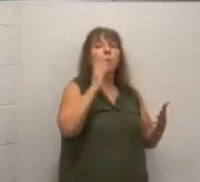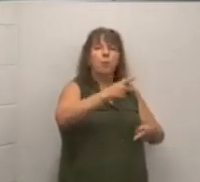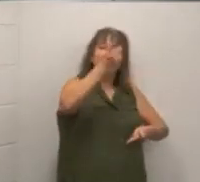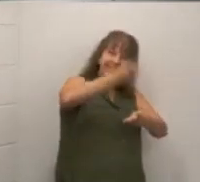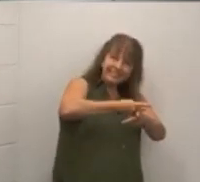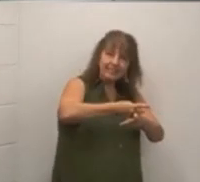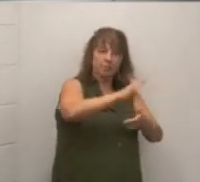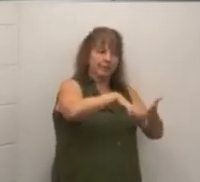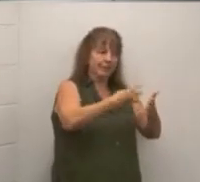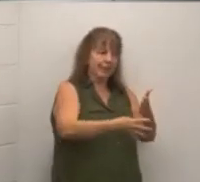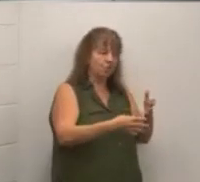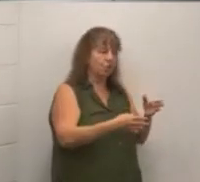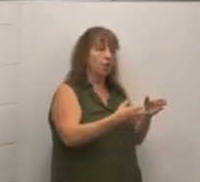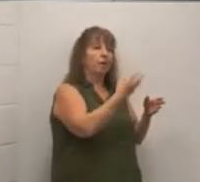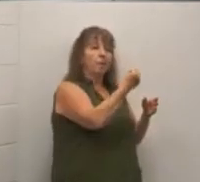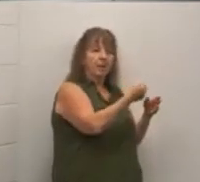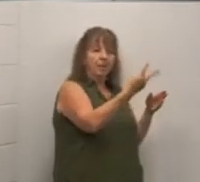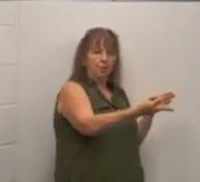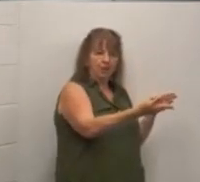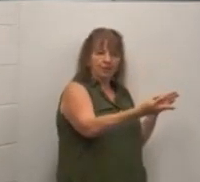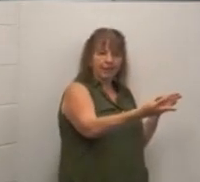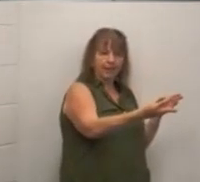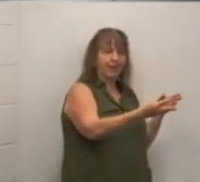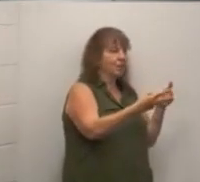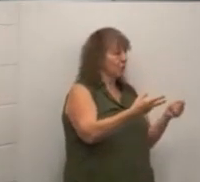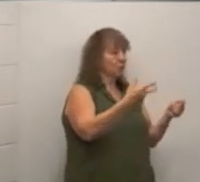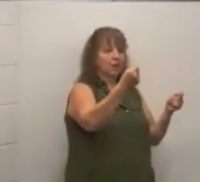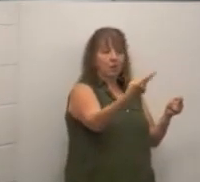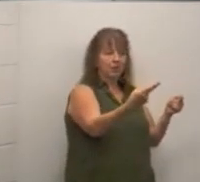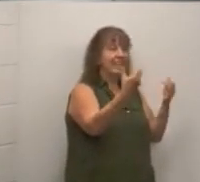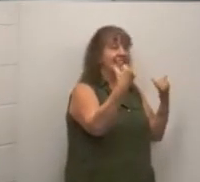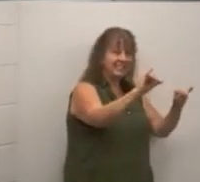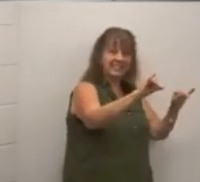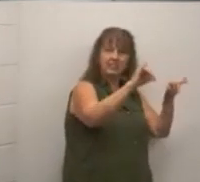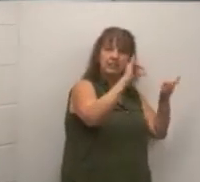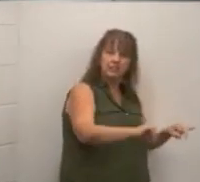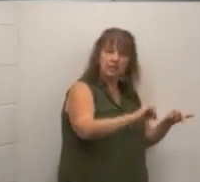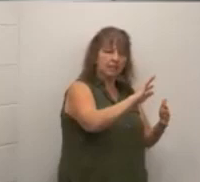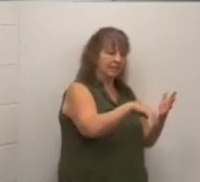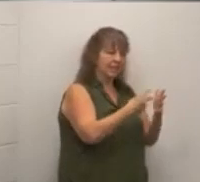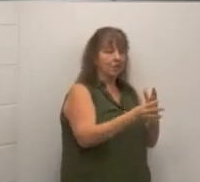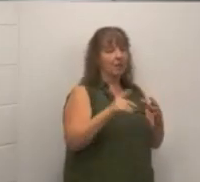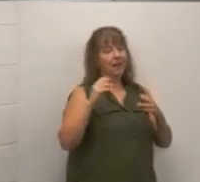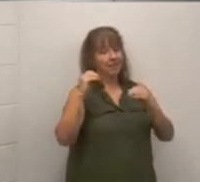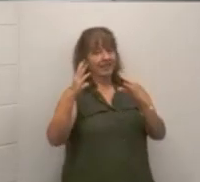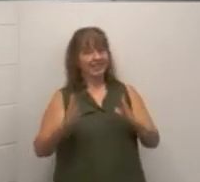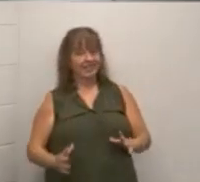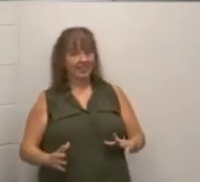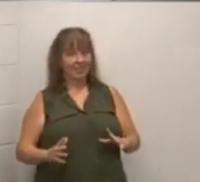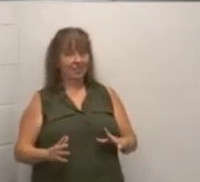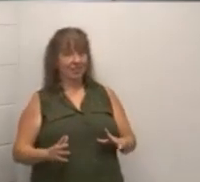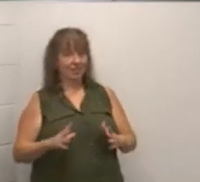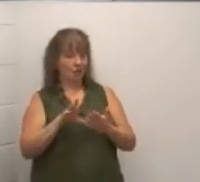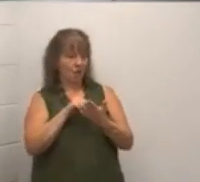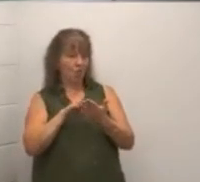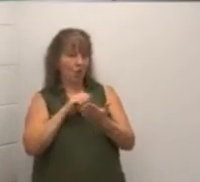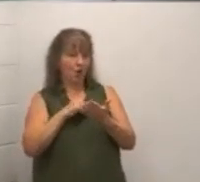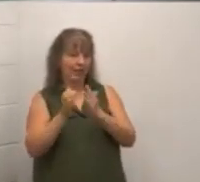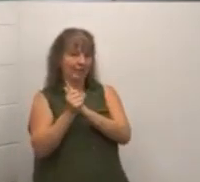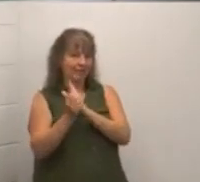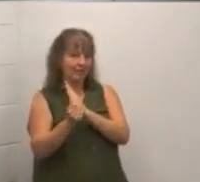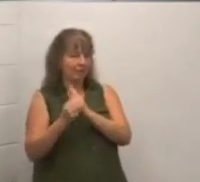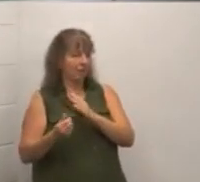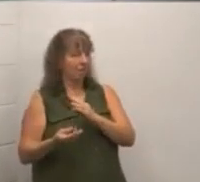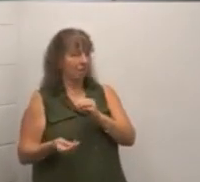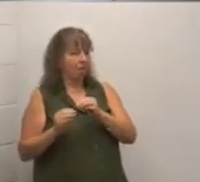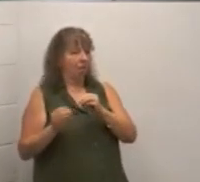their teachers. And our teachers are using their growing toolbox of instructional methodology